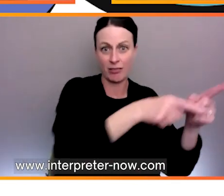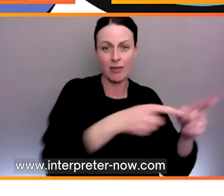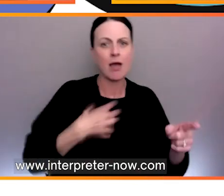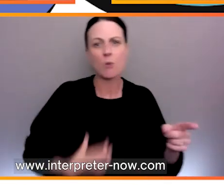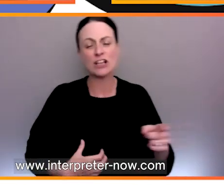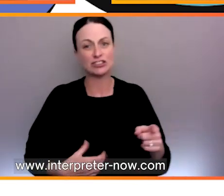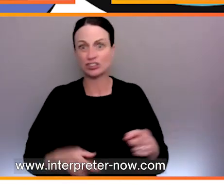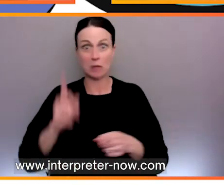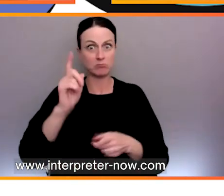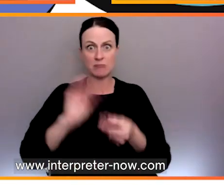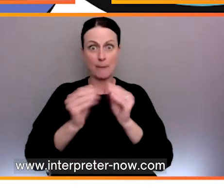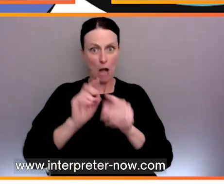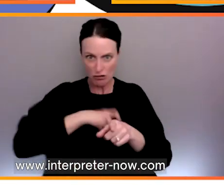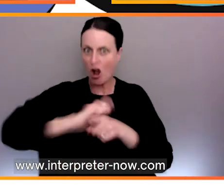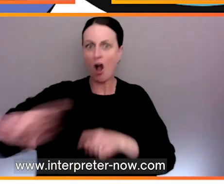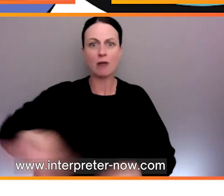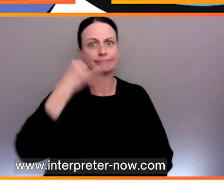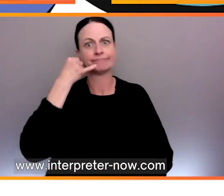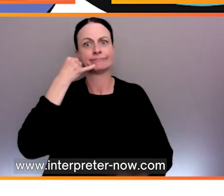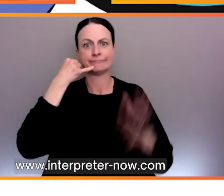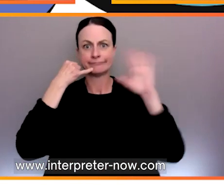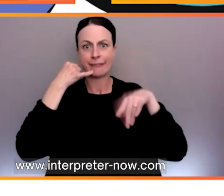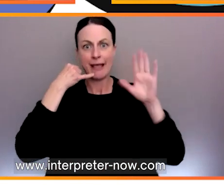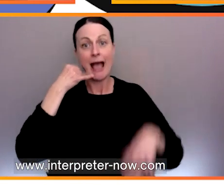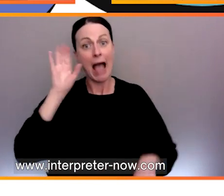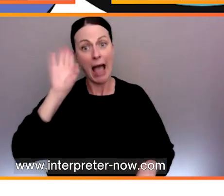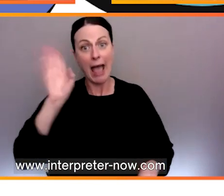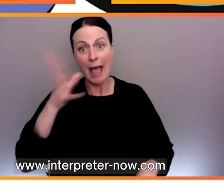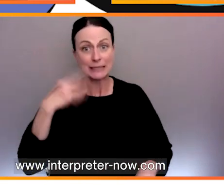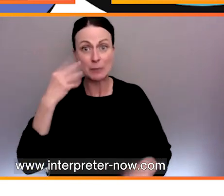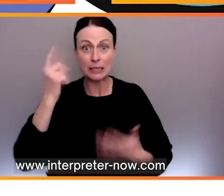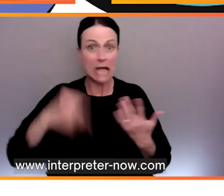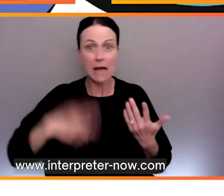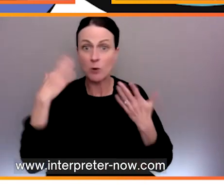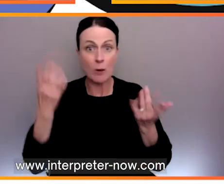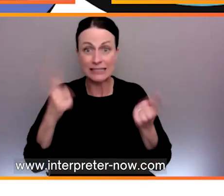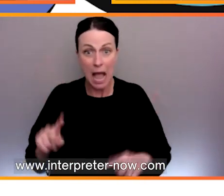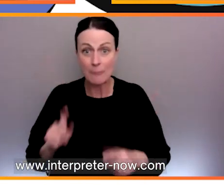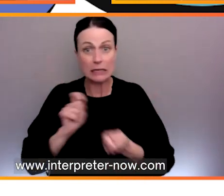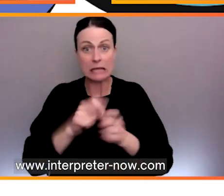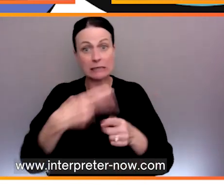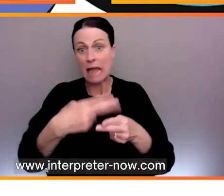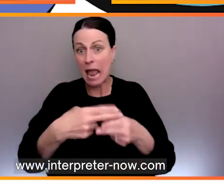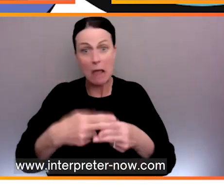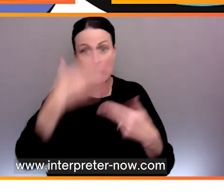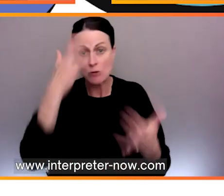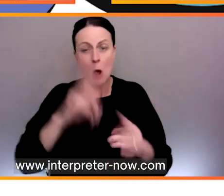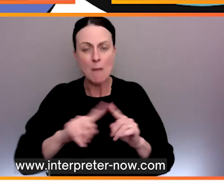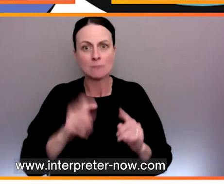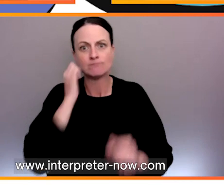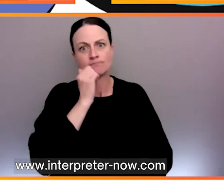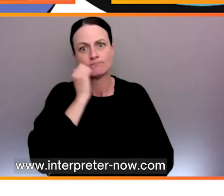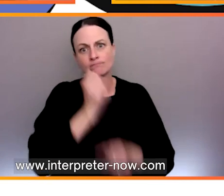is exactly, but it's consistent and it's demeaning and it's disrespecting and I'm